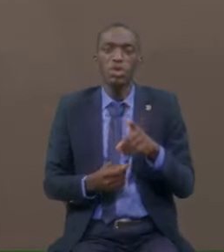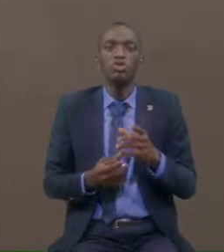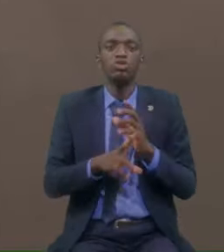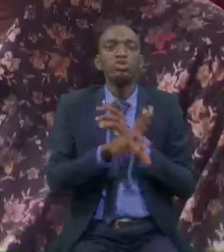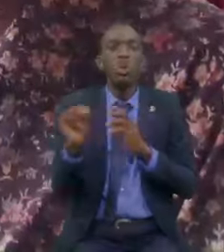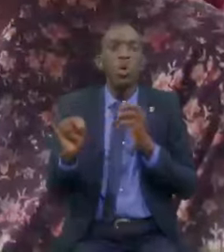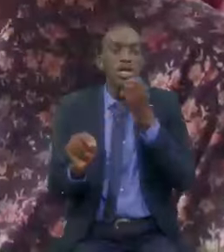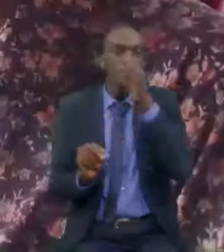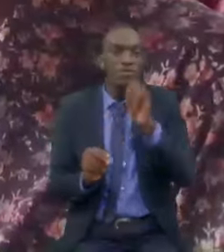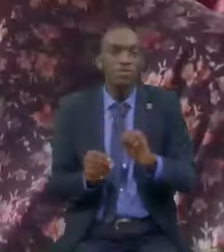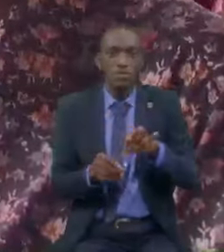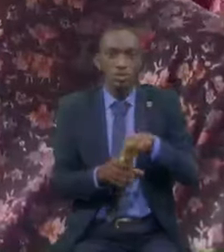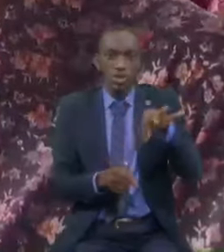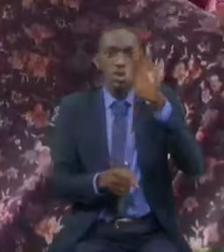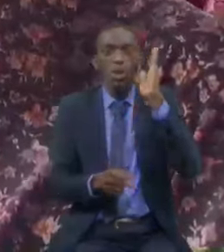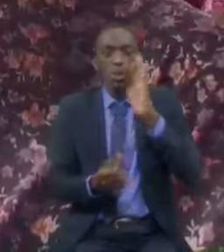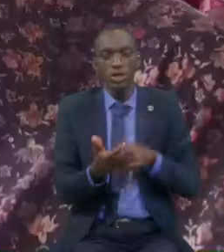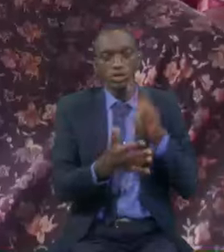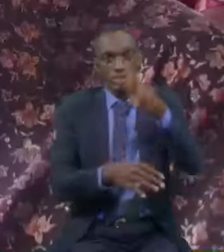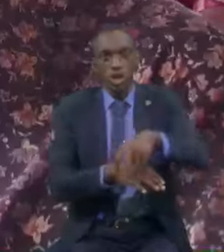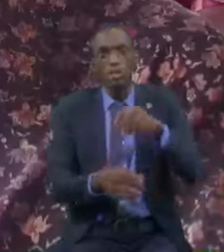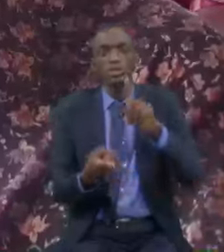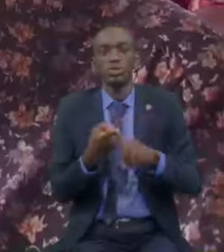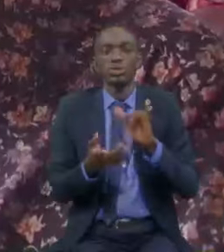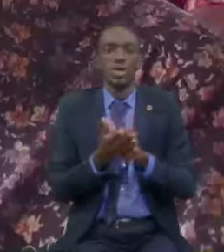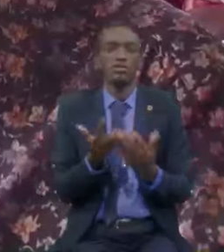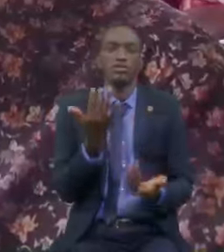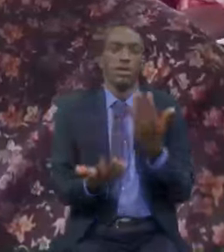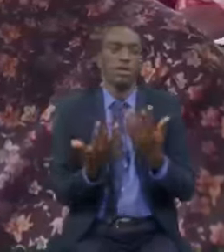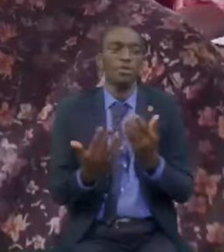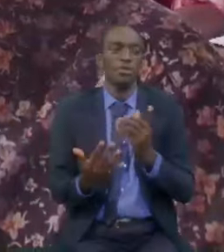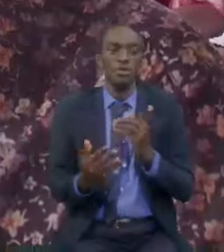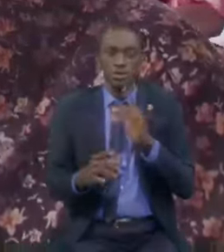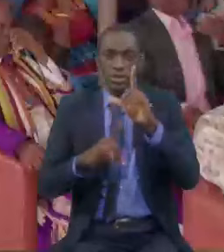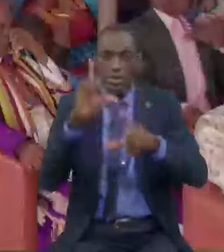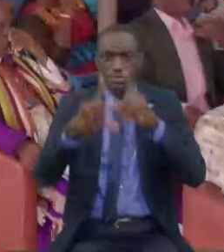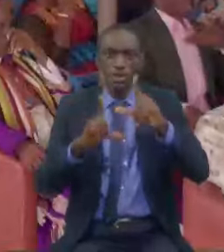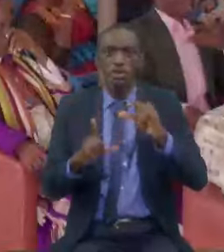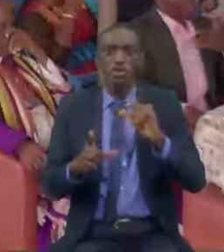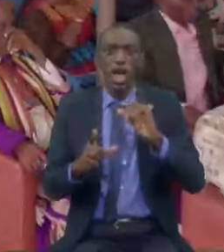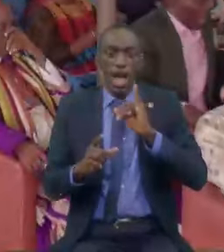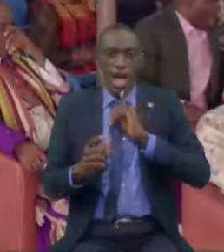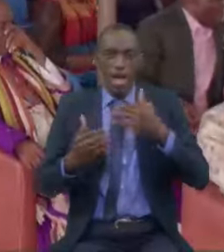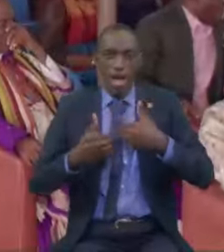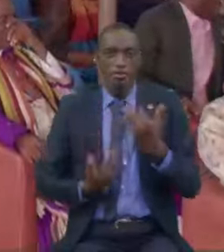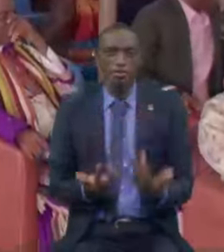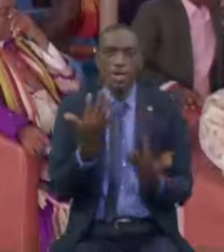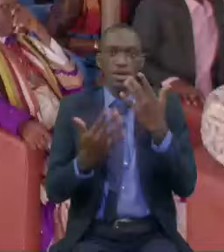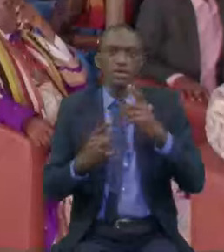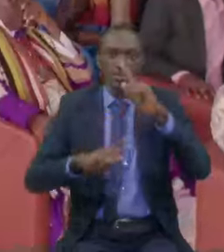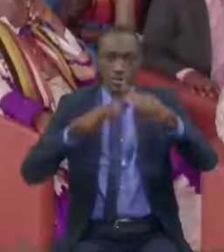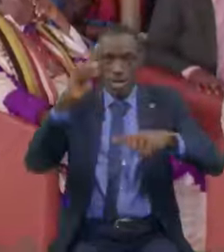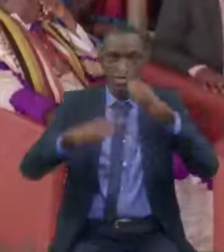that fire. I have fire. I have fire. I have